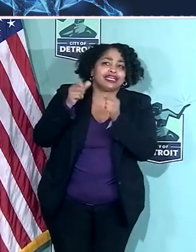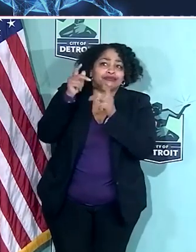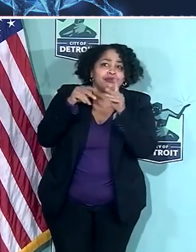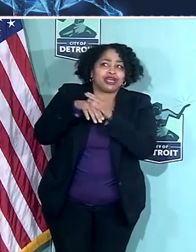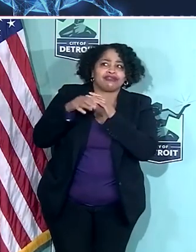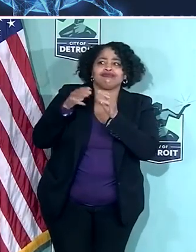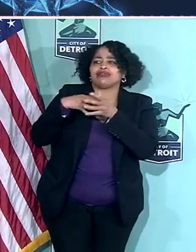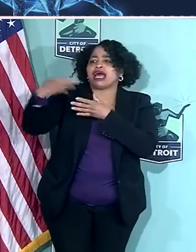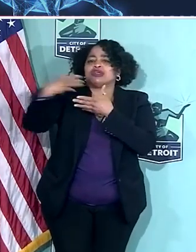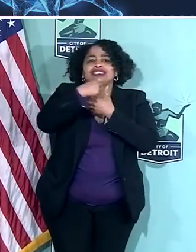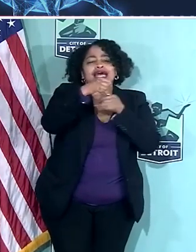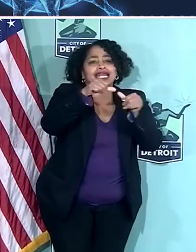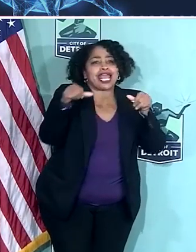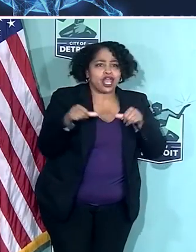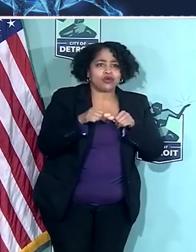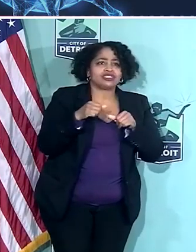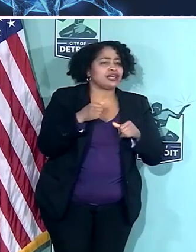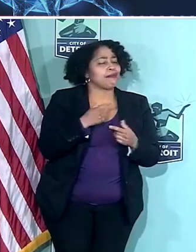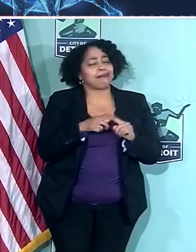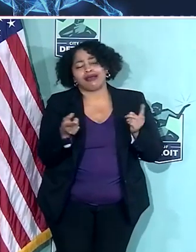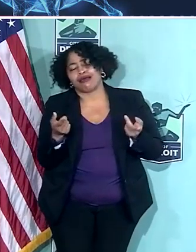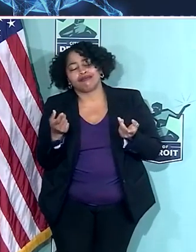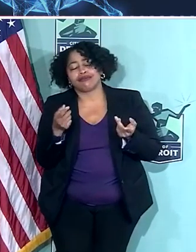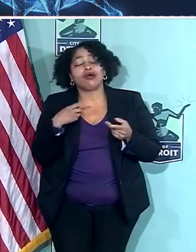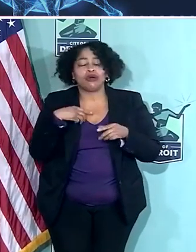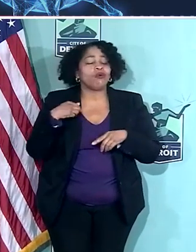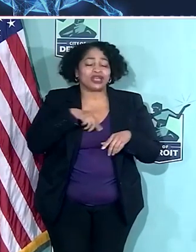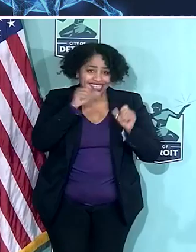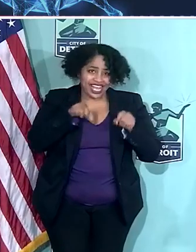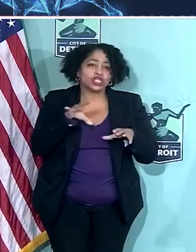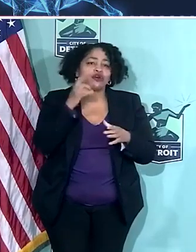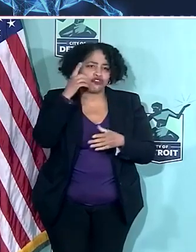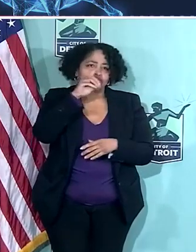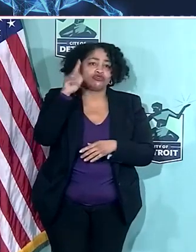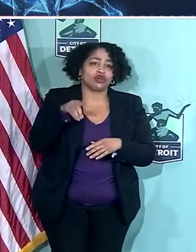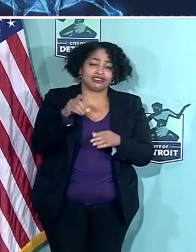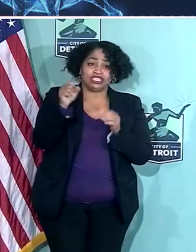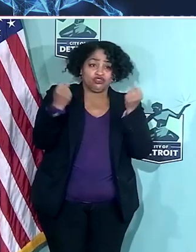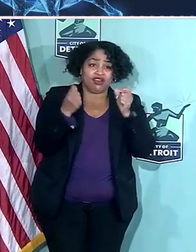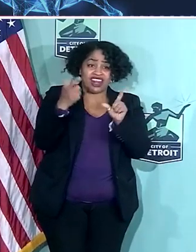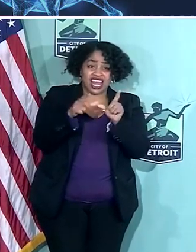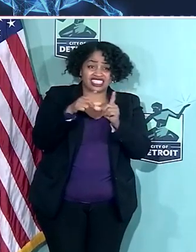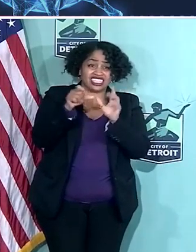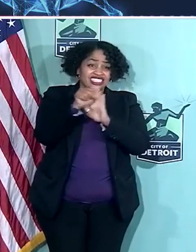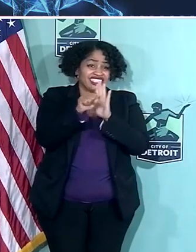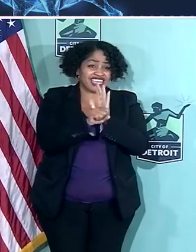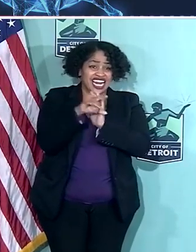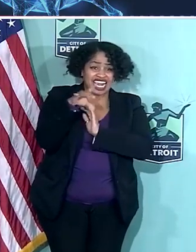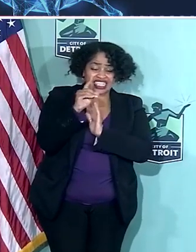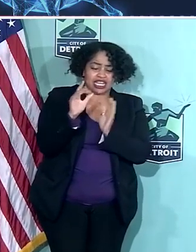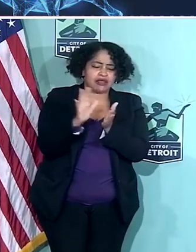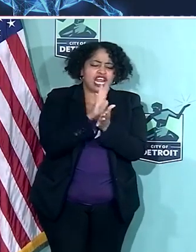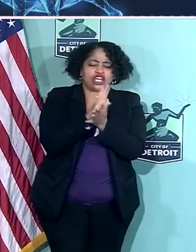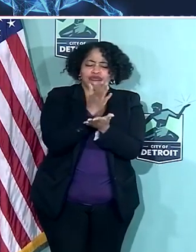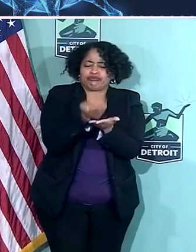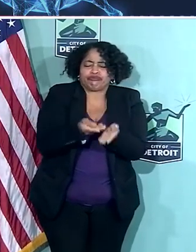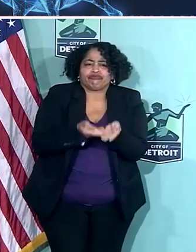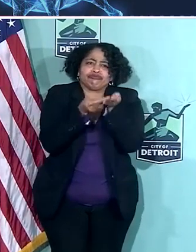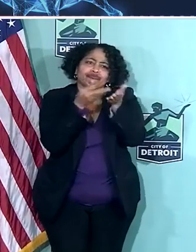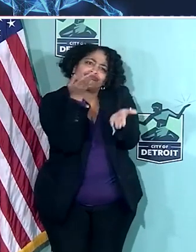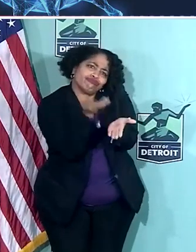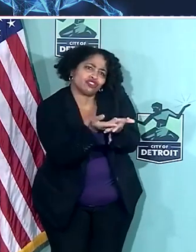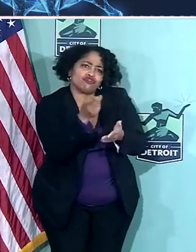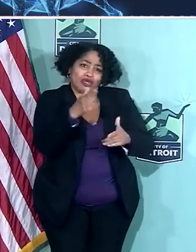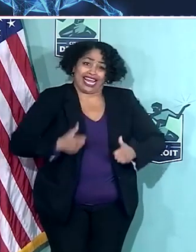But we are the city of Detroit. So if you've got a driver's license, state or city ID, a document showing where you live, we'll take everything within